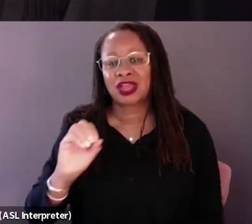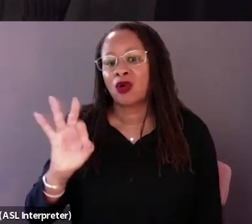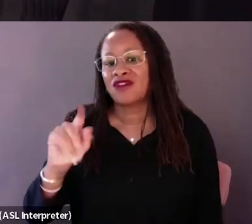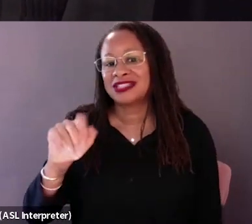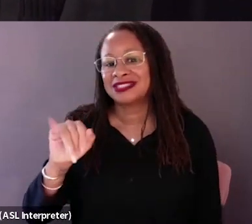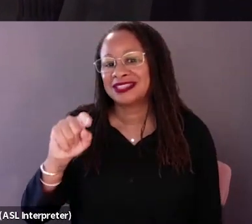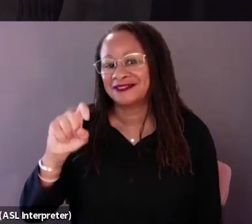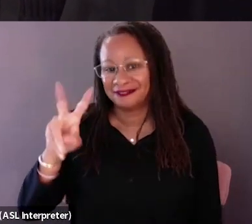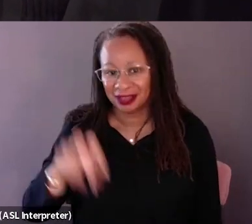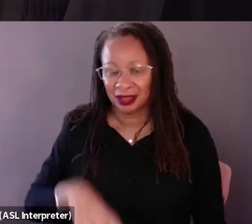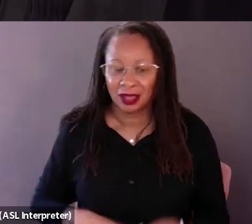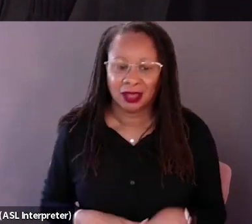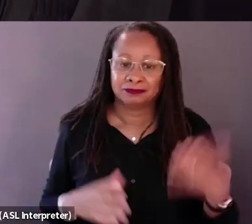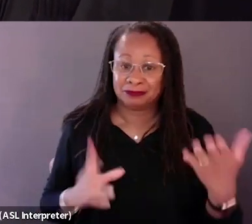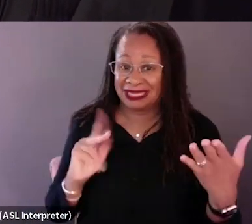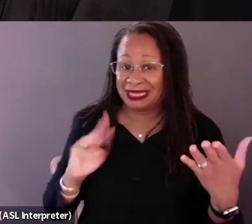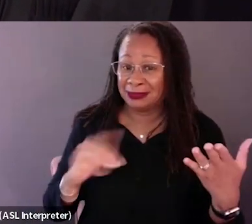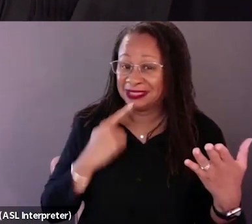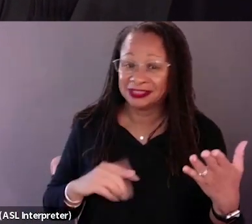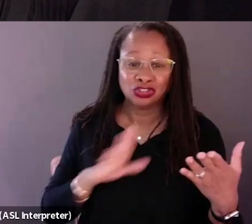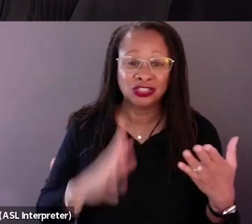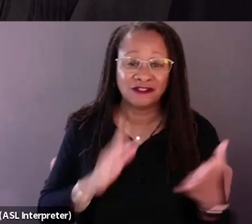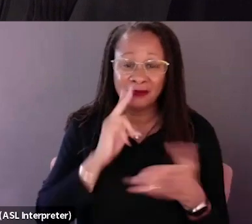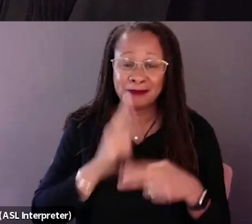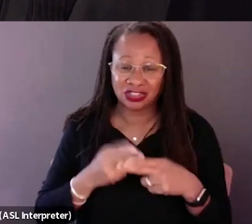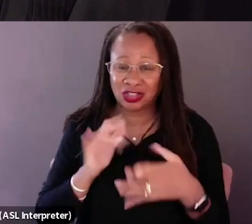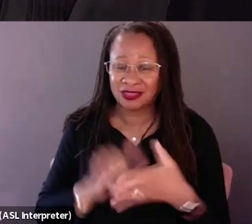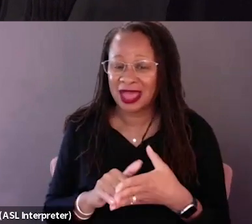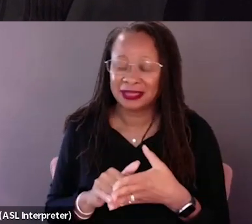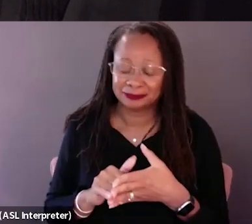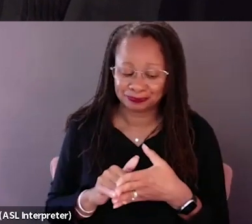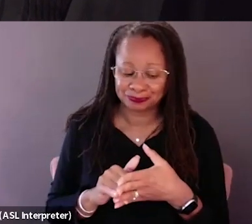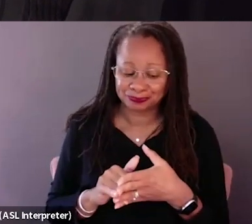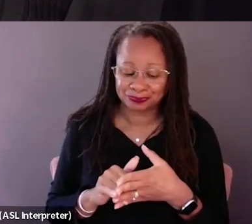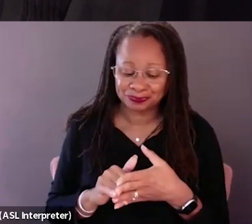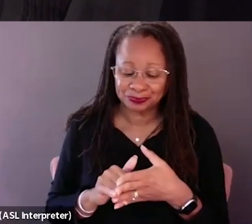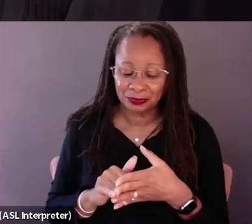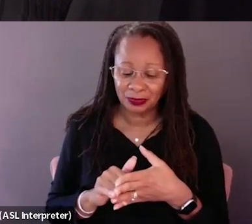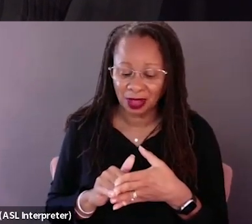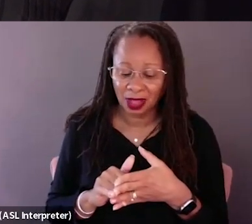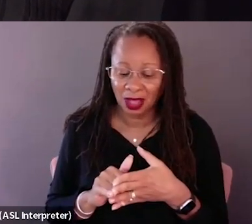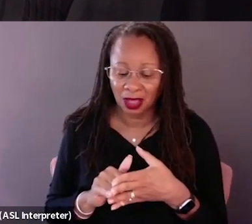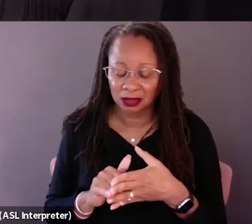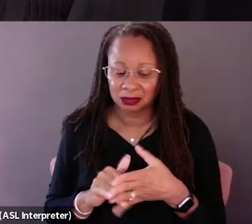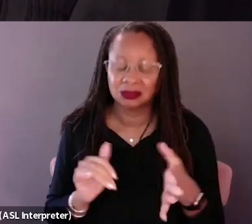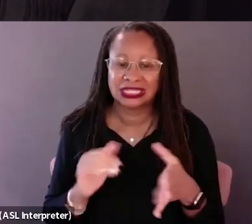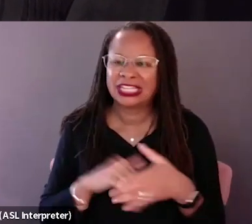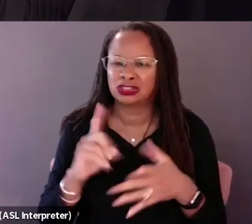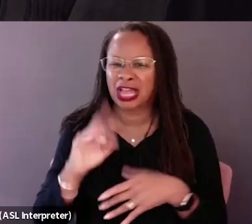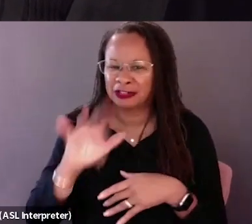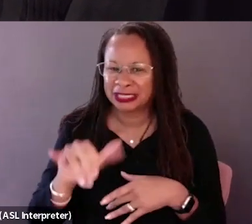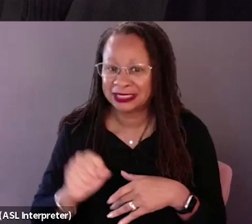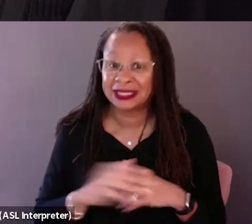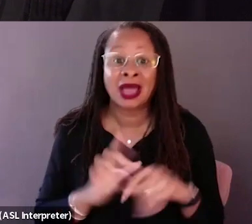You know, a fun fact is that Lady Bird and Walter Cronkite wrote on the Daily Texan together at the University of Texas. So